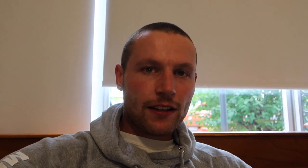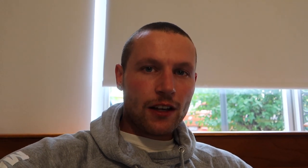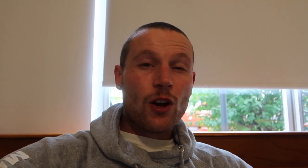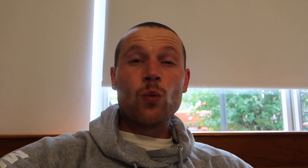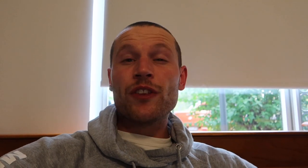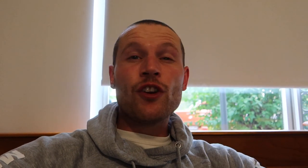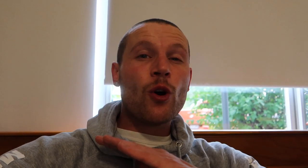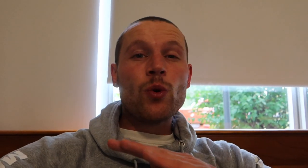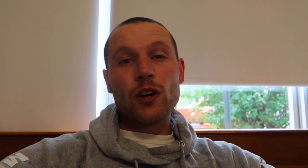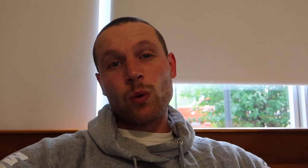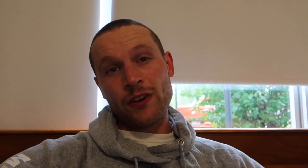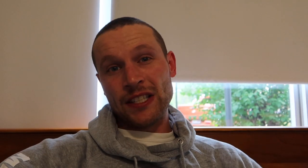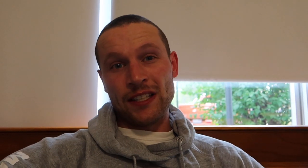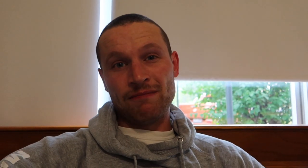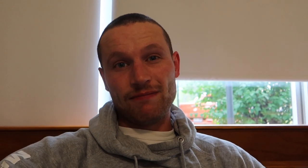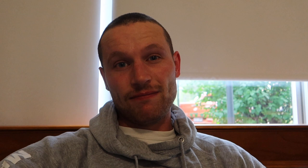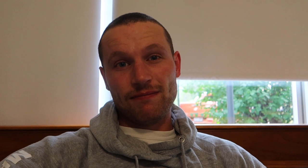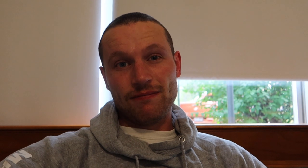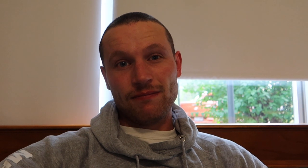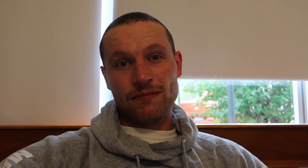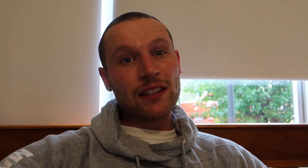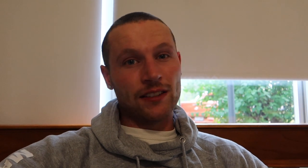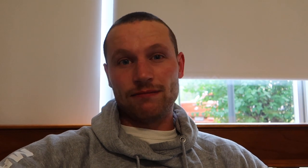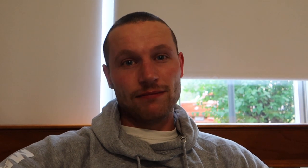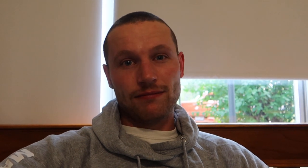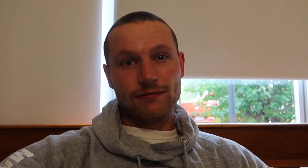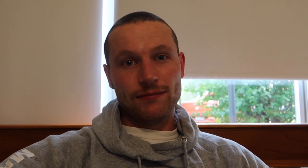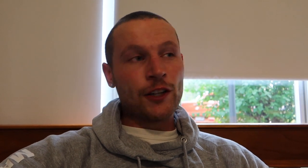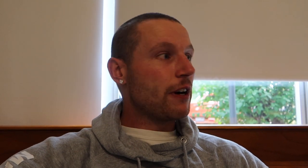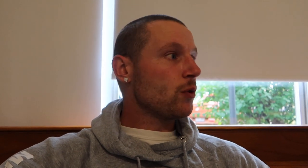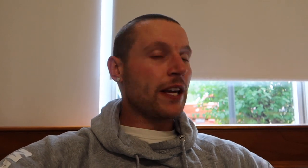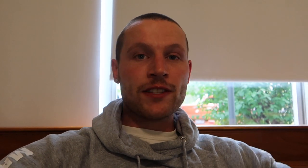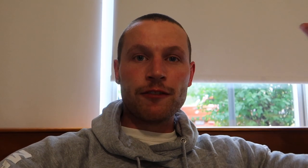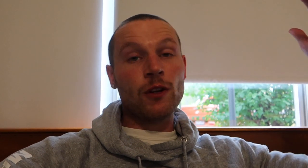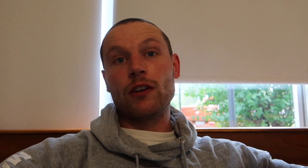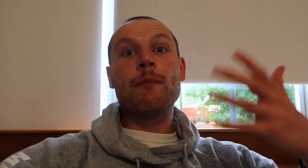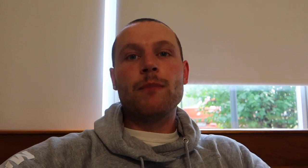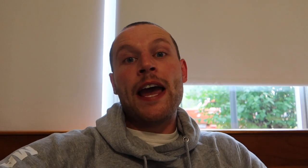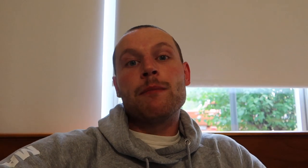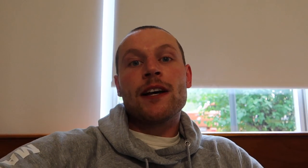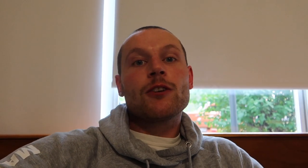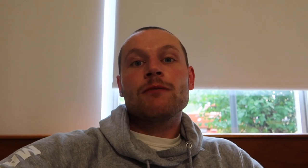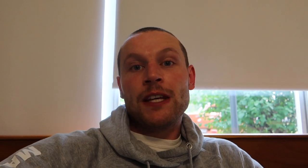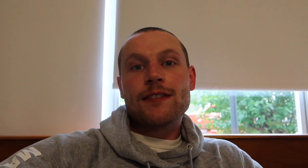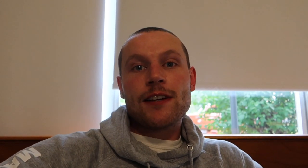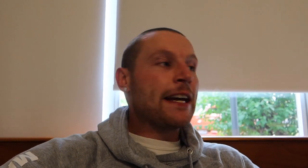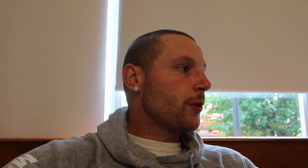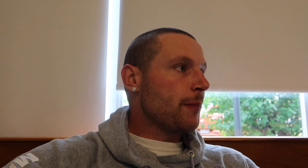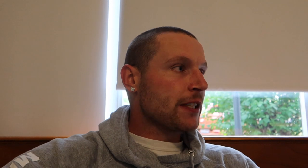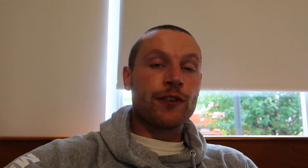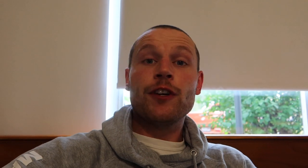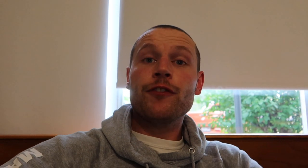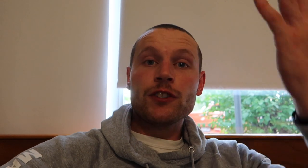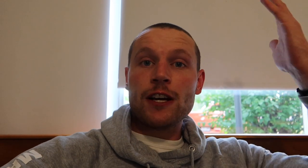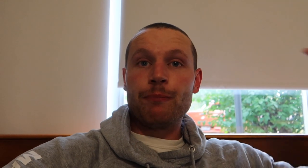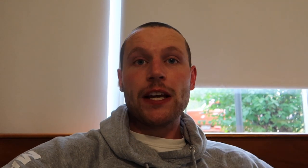Australia with no quarantine. Nothing. I travelled as if, look, I had a mask on, yes, I had to wear a